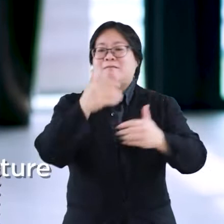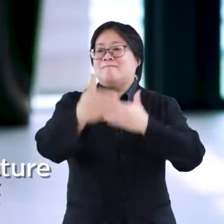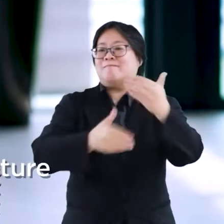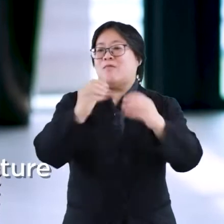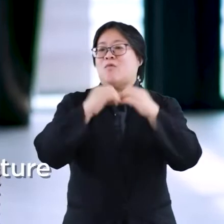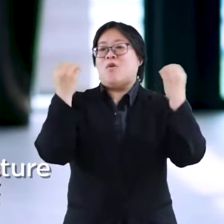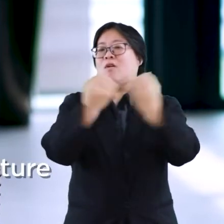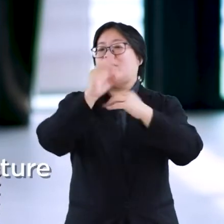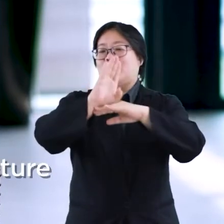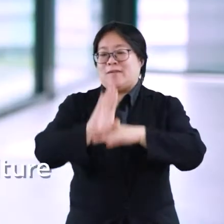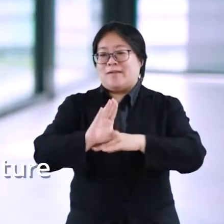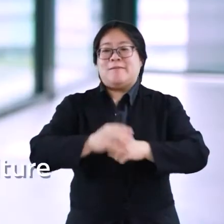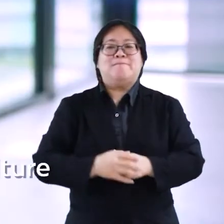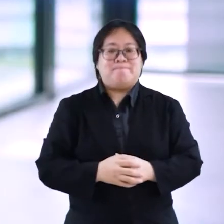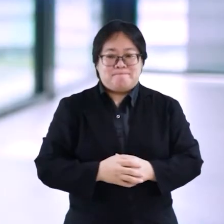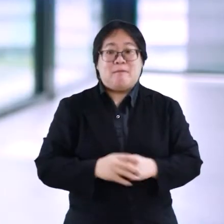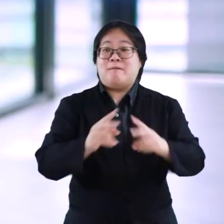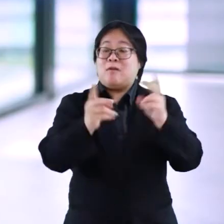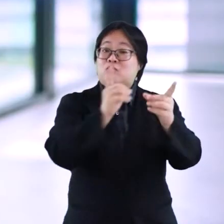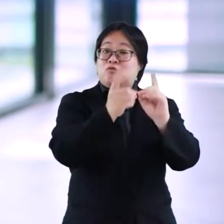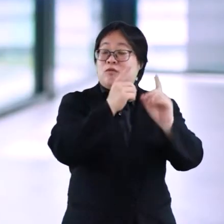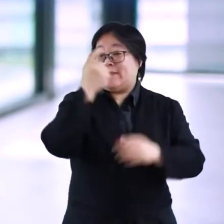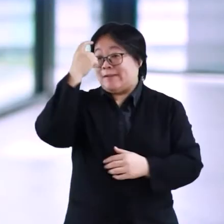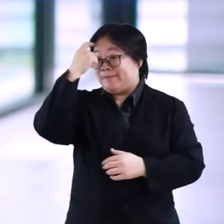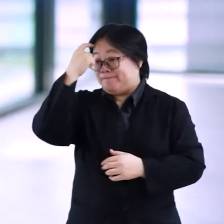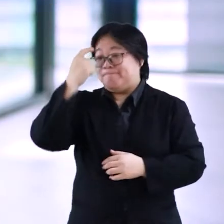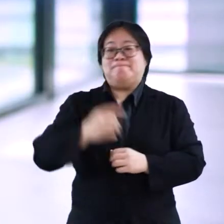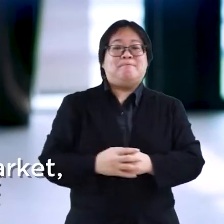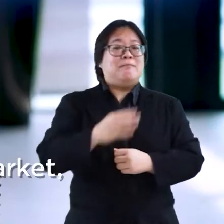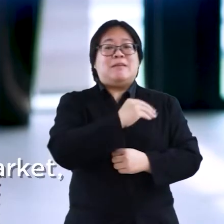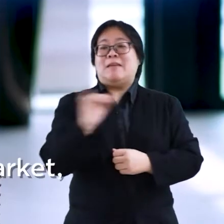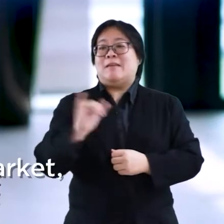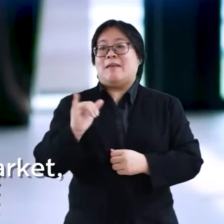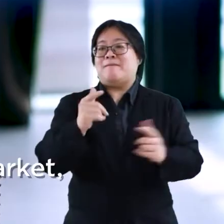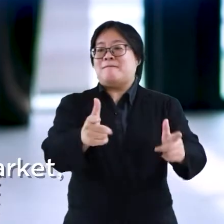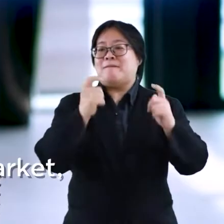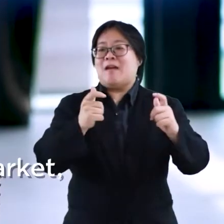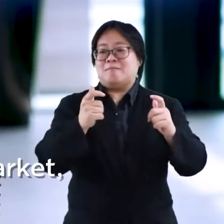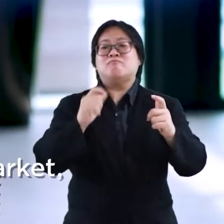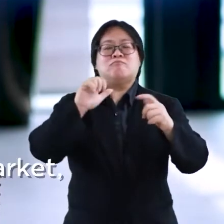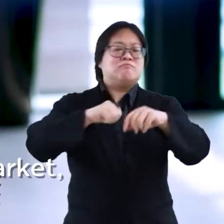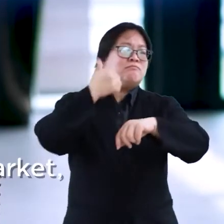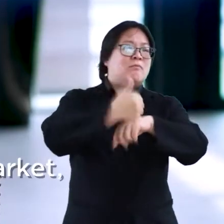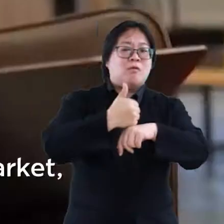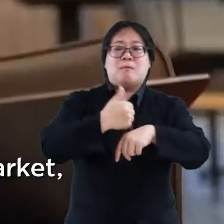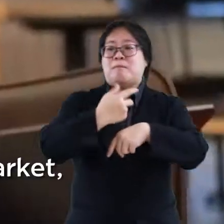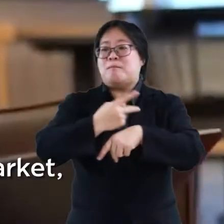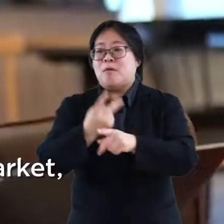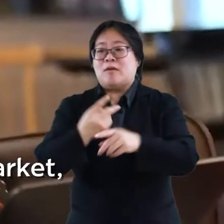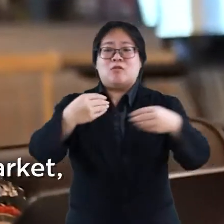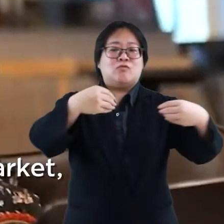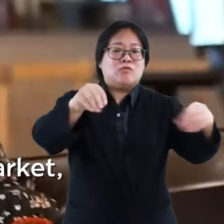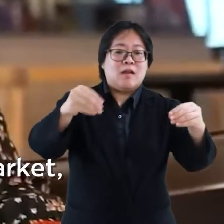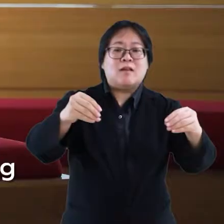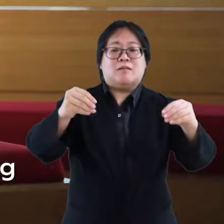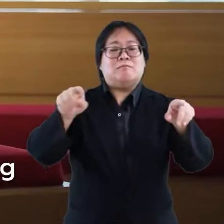agile organization culture, which is very digital in its mindset and also fast in terms of taking products